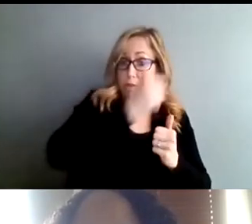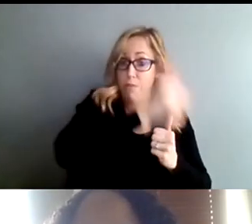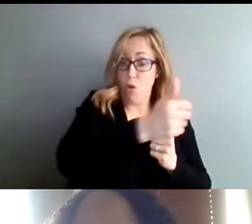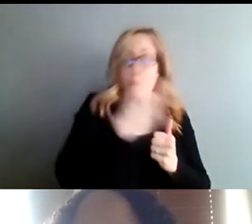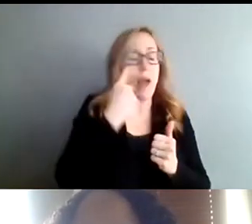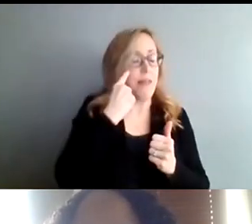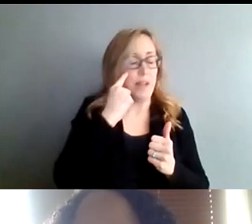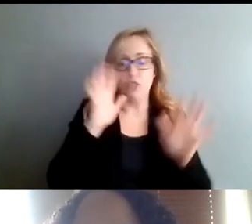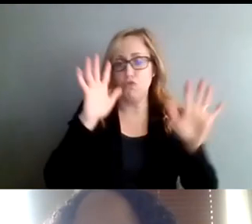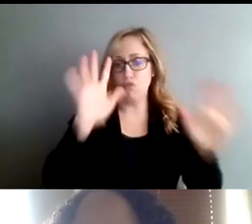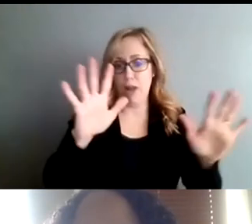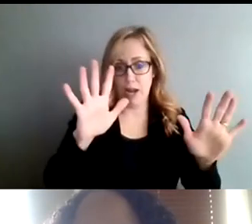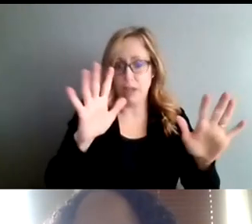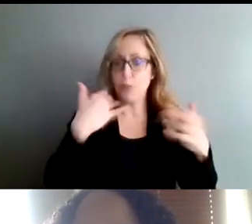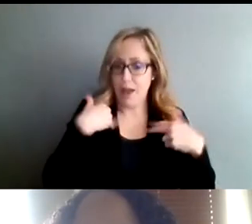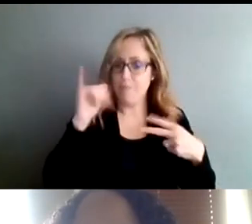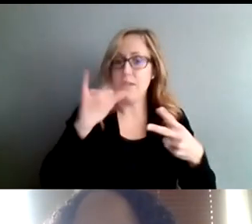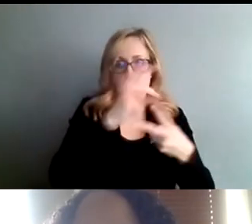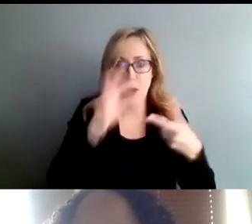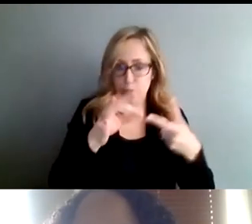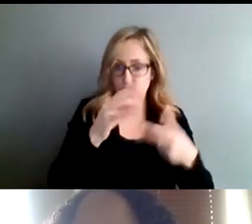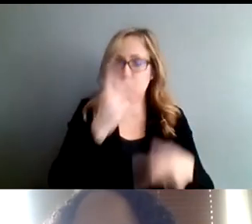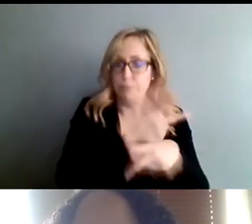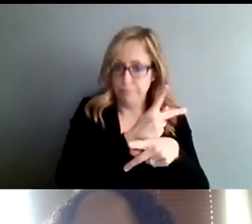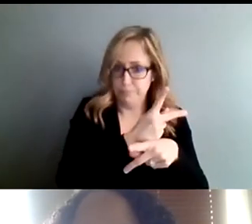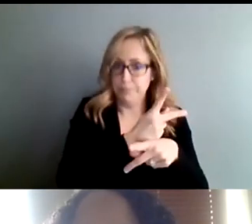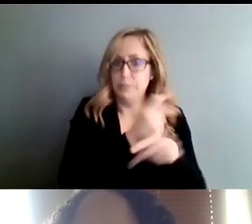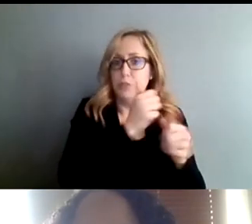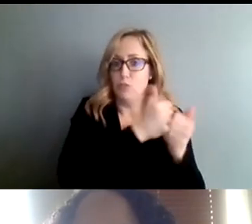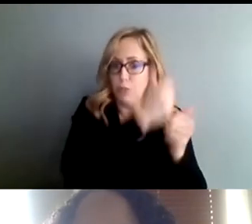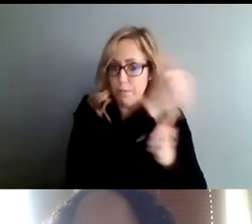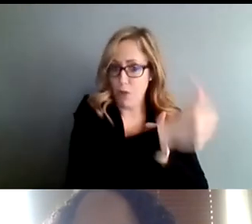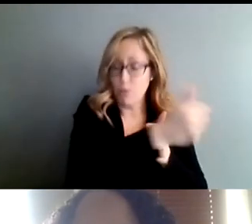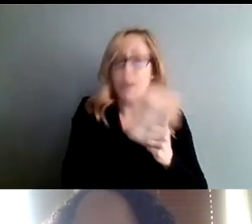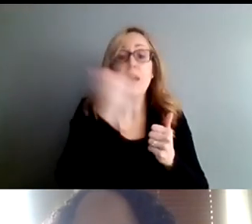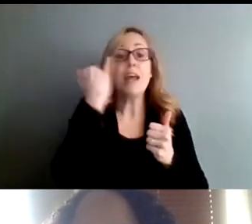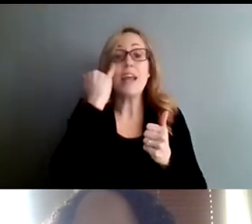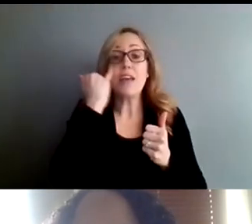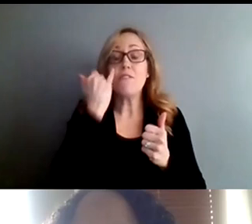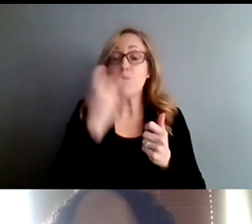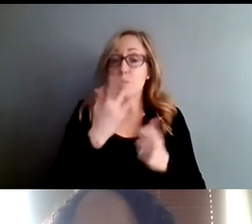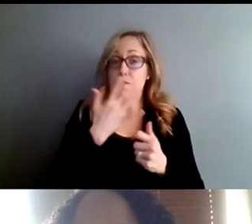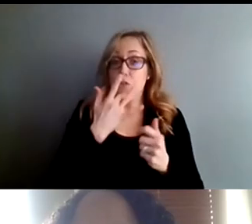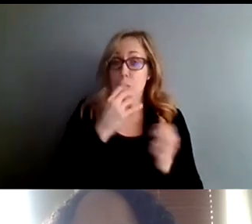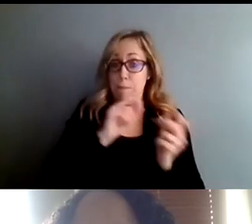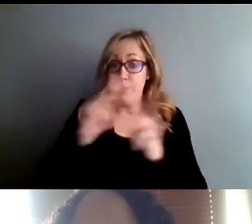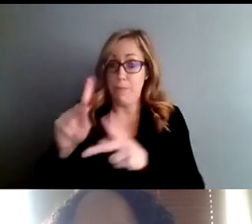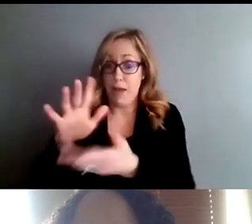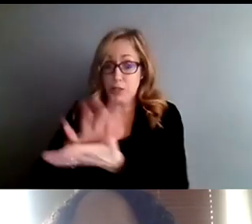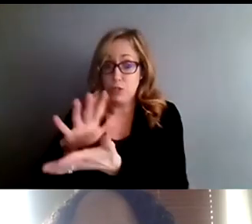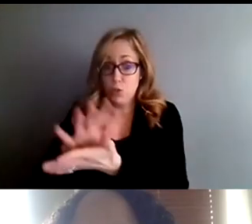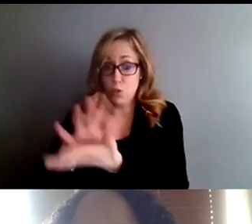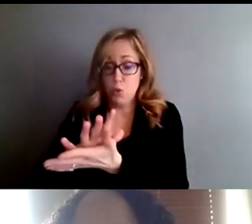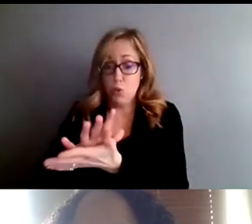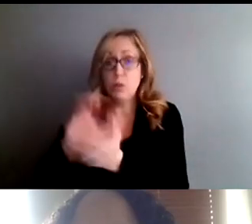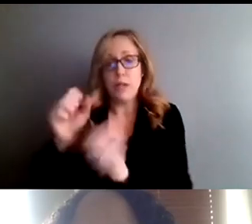that benefit. You'll have that option to stay remote. Students who want to come back in person each day for them could be really, really